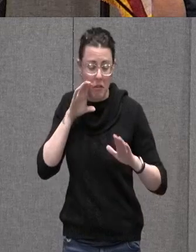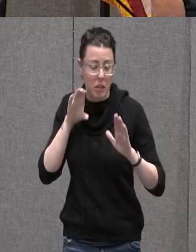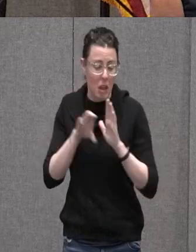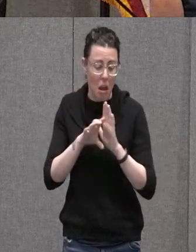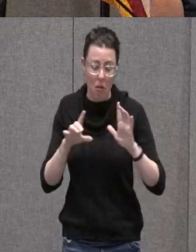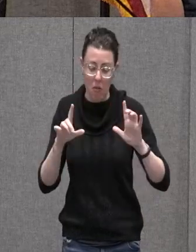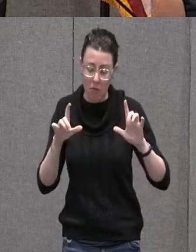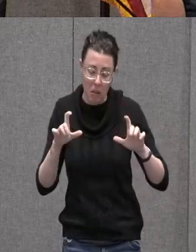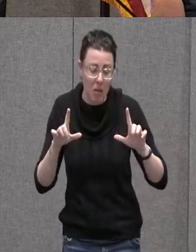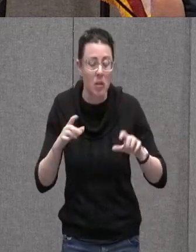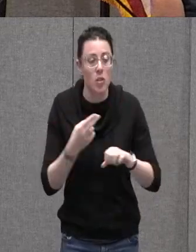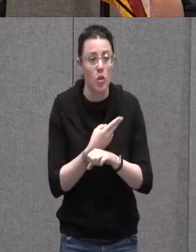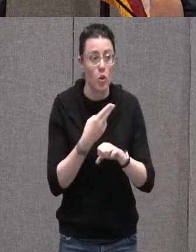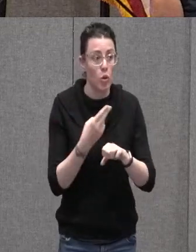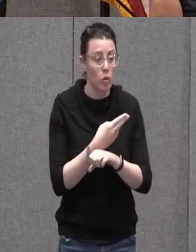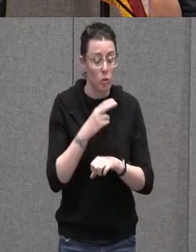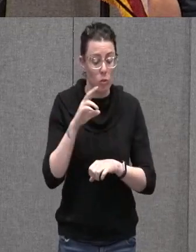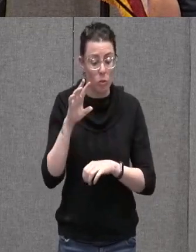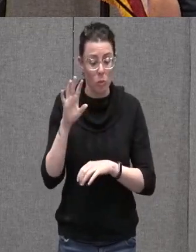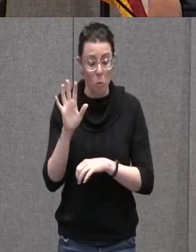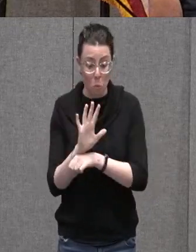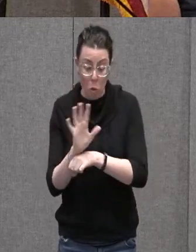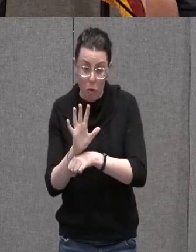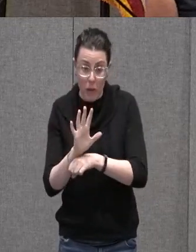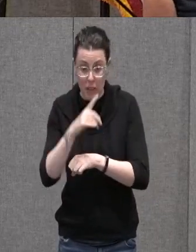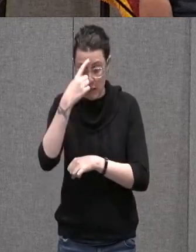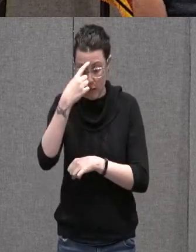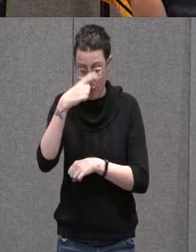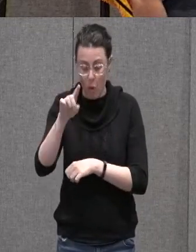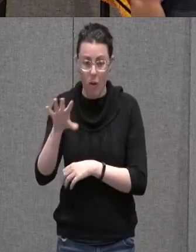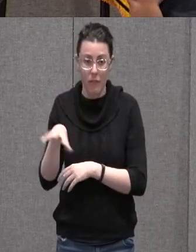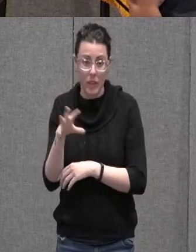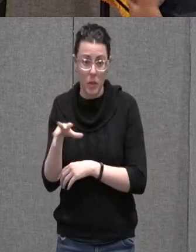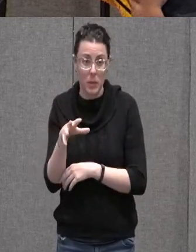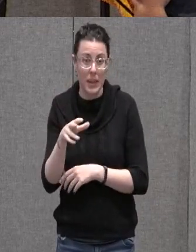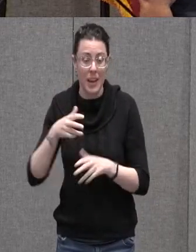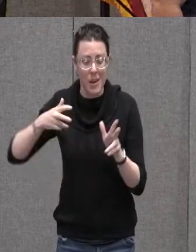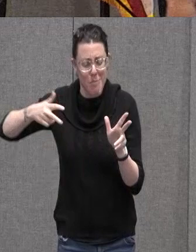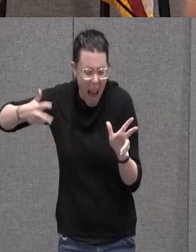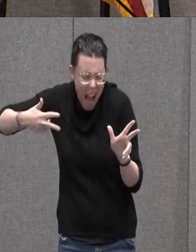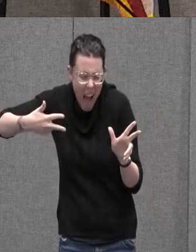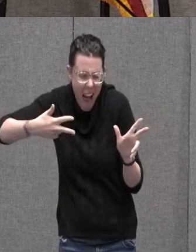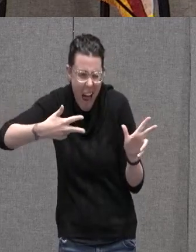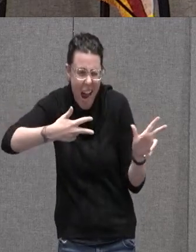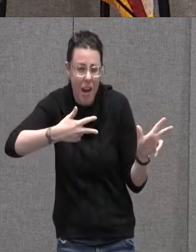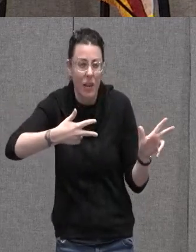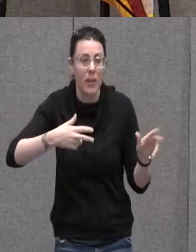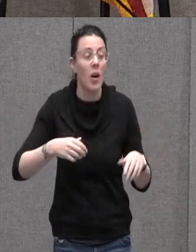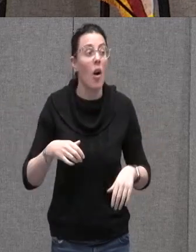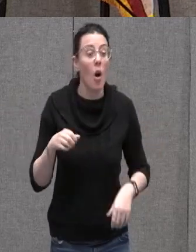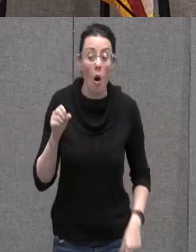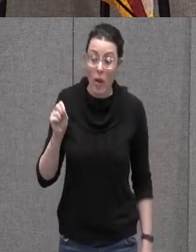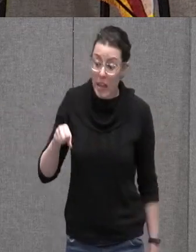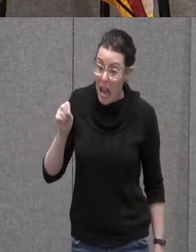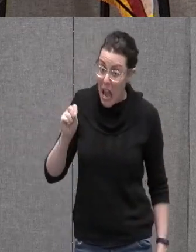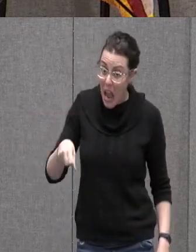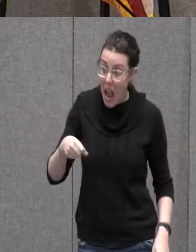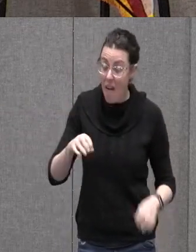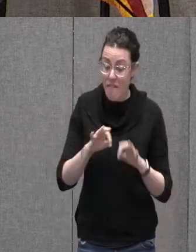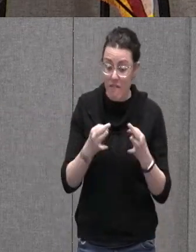get great car chase scenes. Oh yeah, you said photography. I met this family online. We